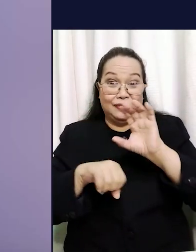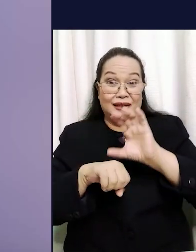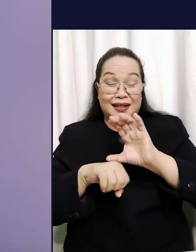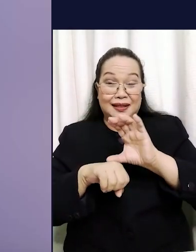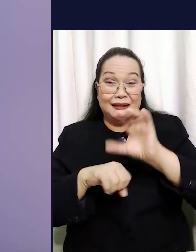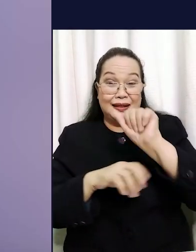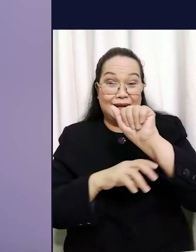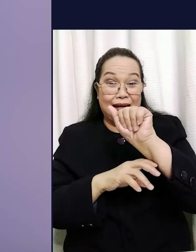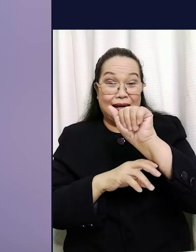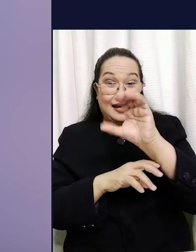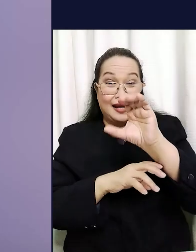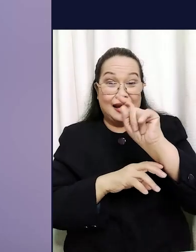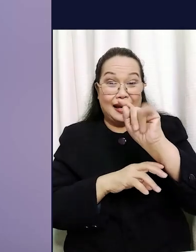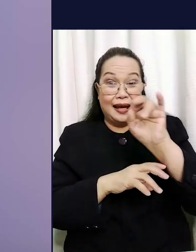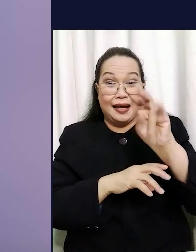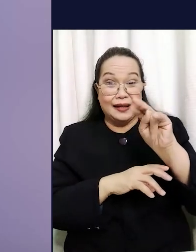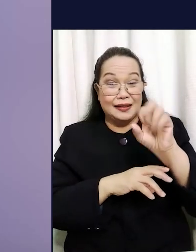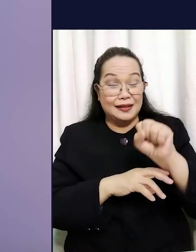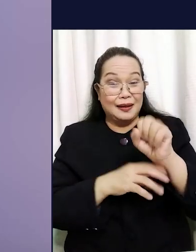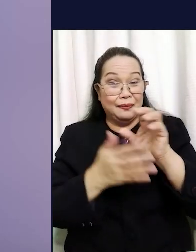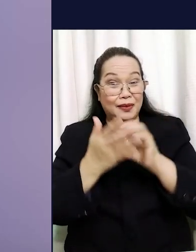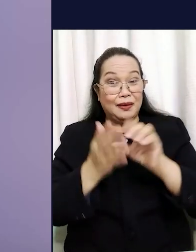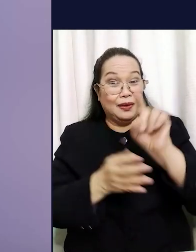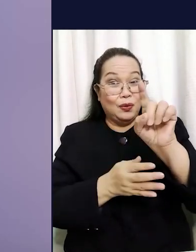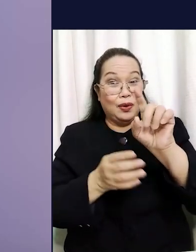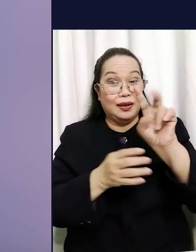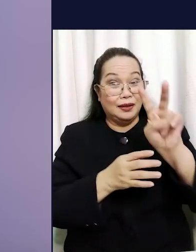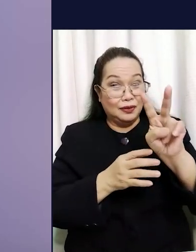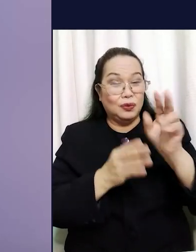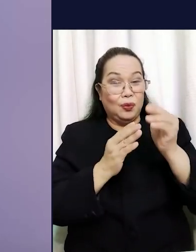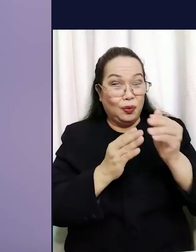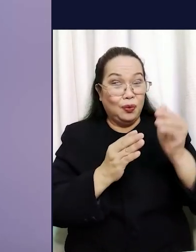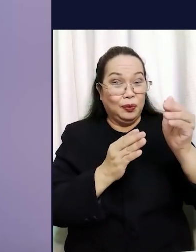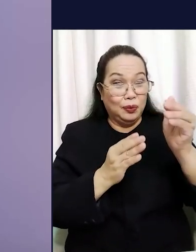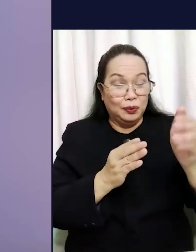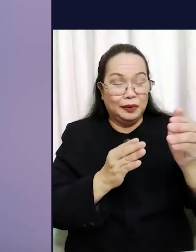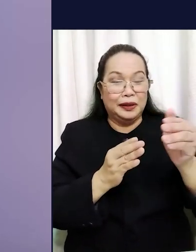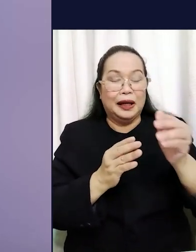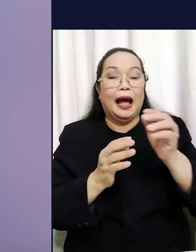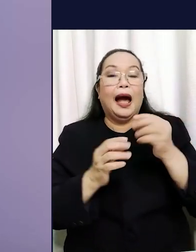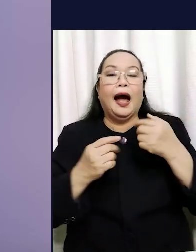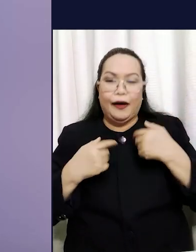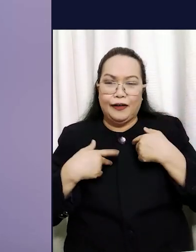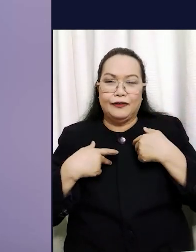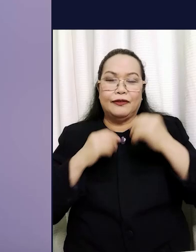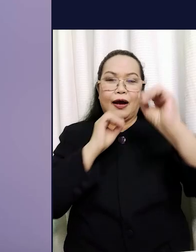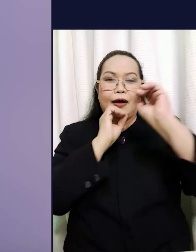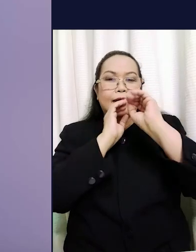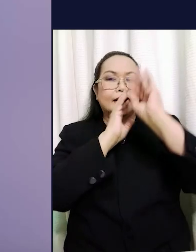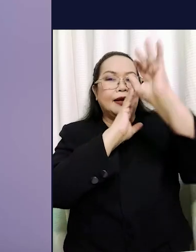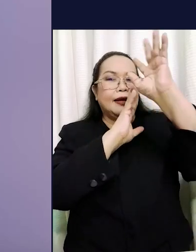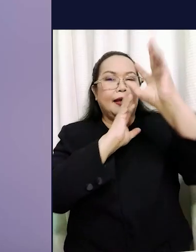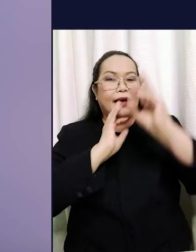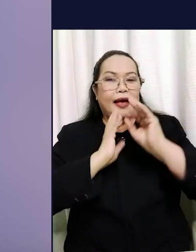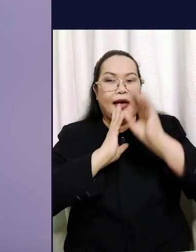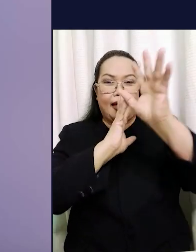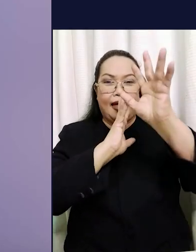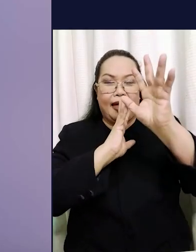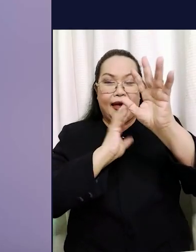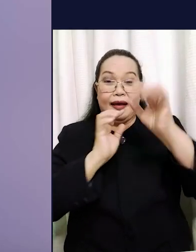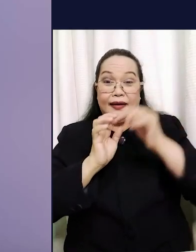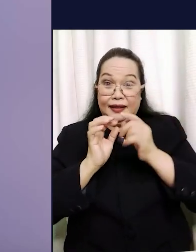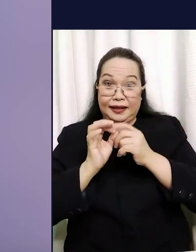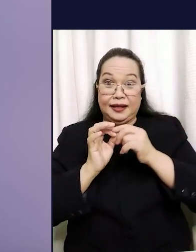church dito. Kaya makita ho natin, nandun yung sa early beginning ng apostolic church, sa